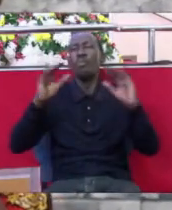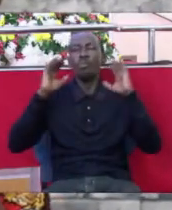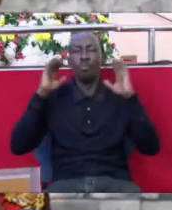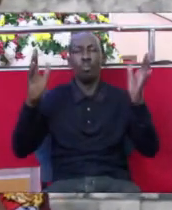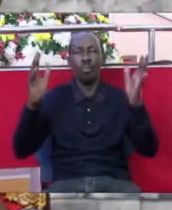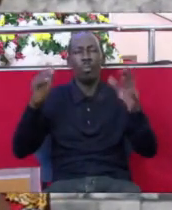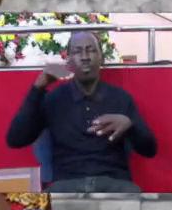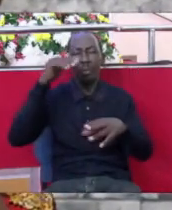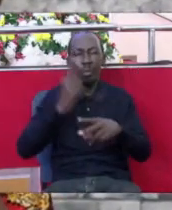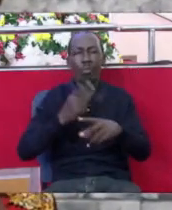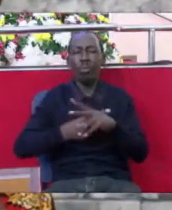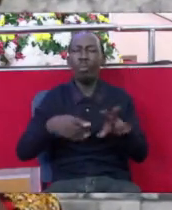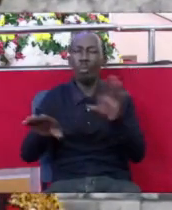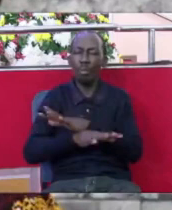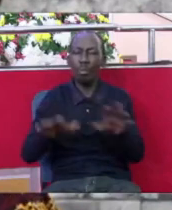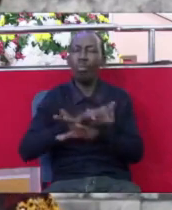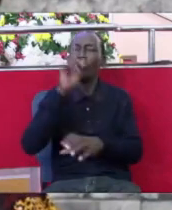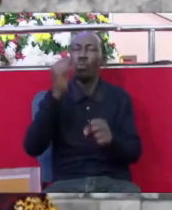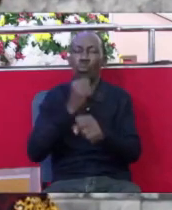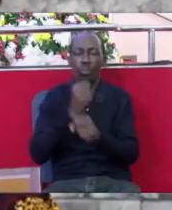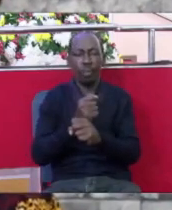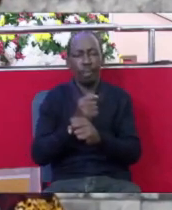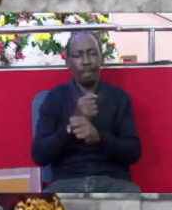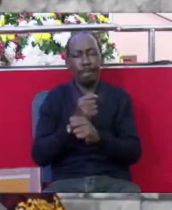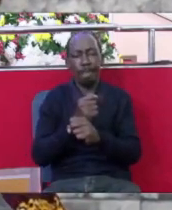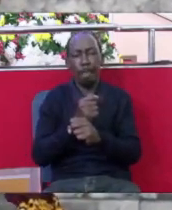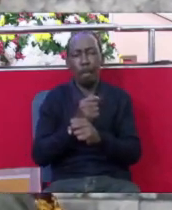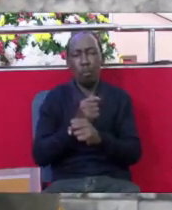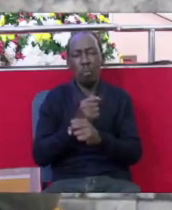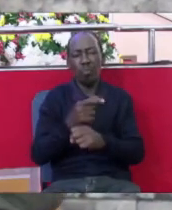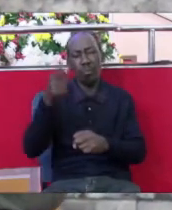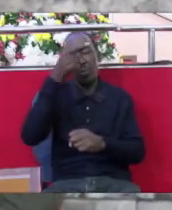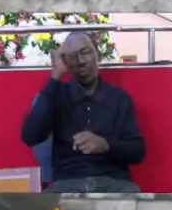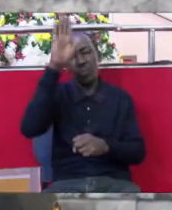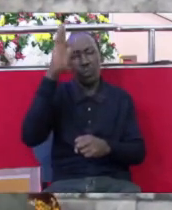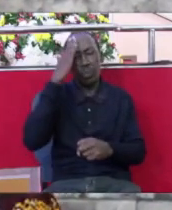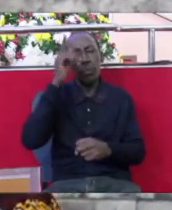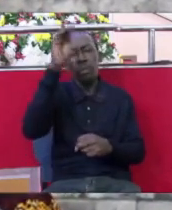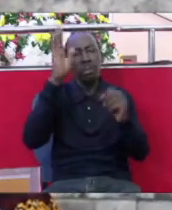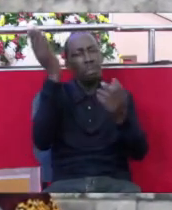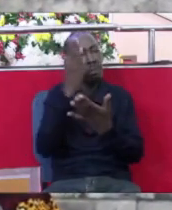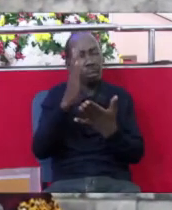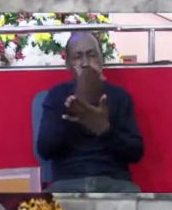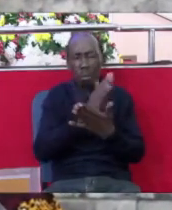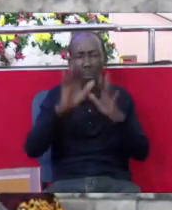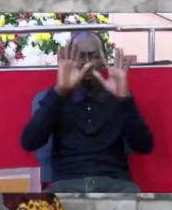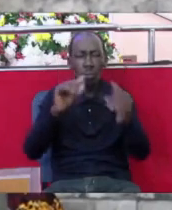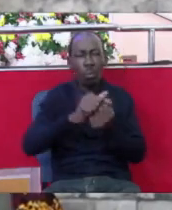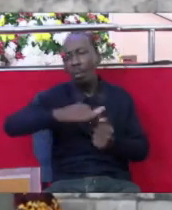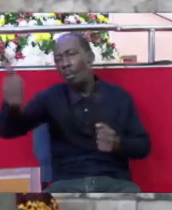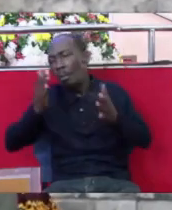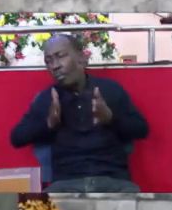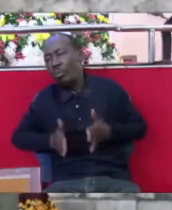uinuliwe. Even as you do that which only you can do. Ufanye kila ambacho wewe peke yako unaweza fanya. Because we know that you never share glory with anyone. Kwa sababu najua wewe haushiriki utukufu